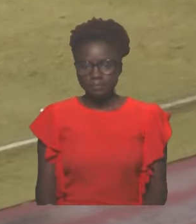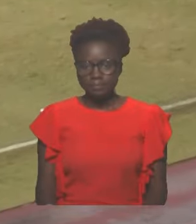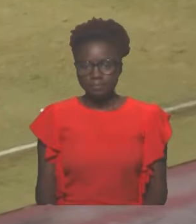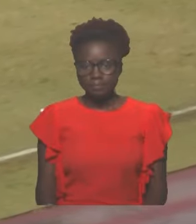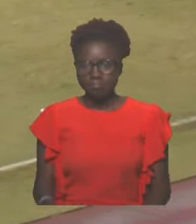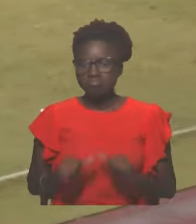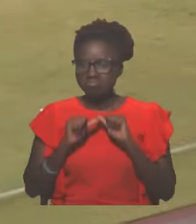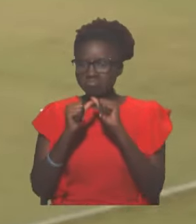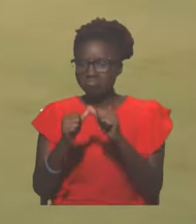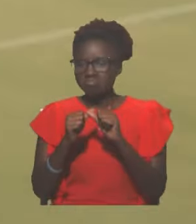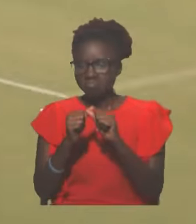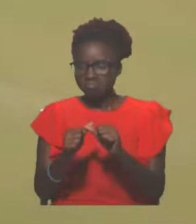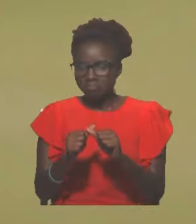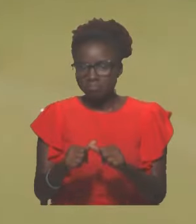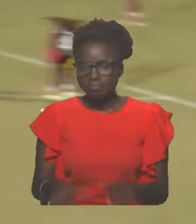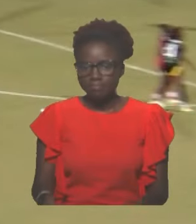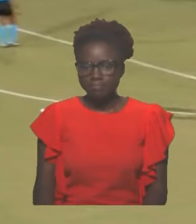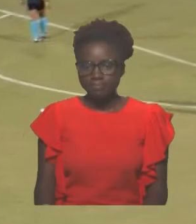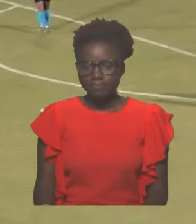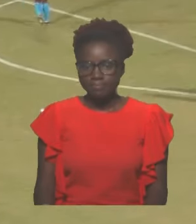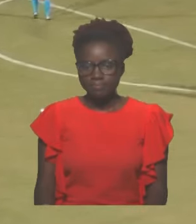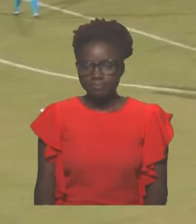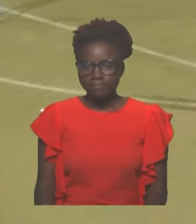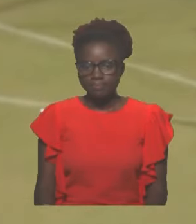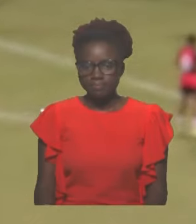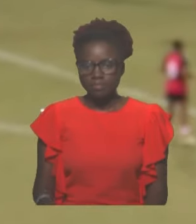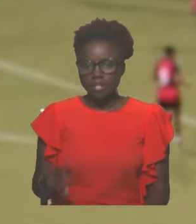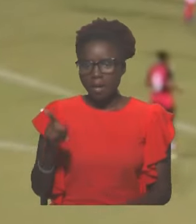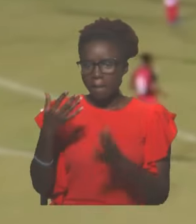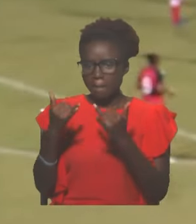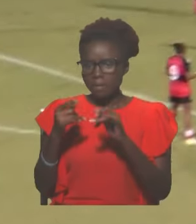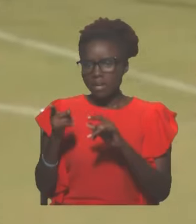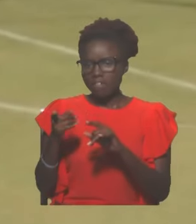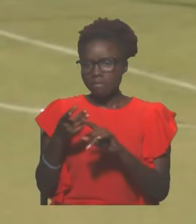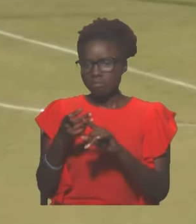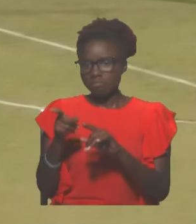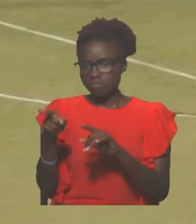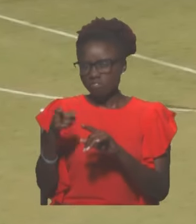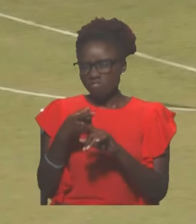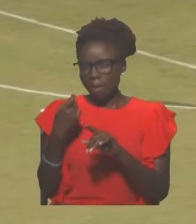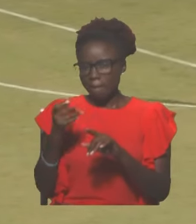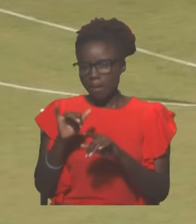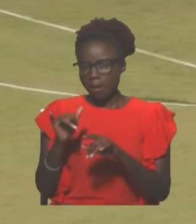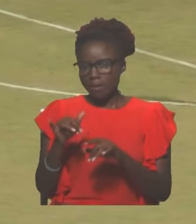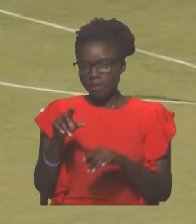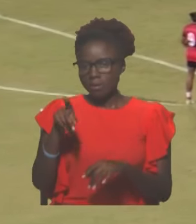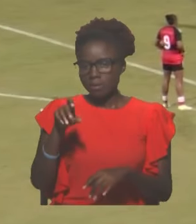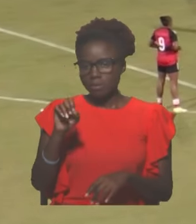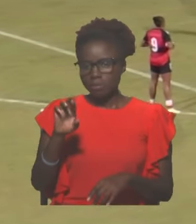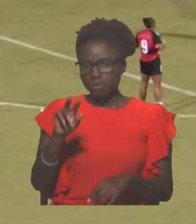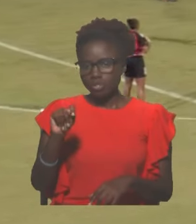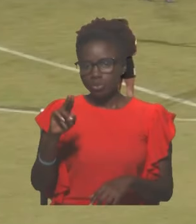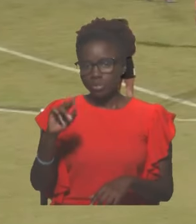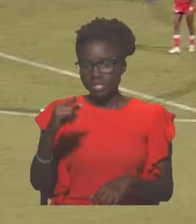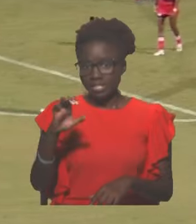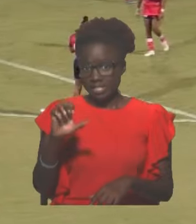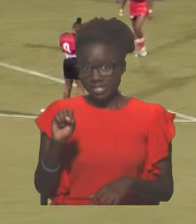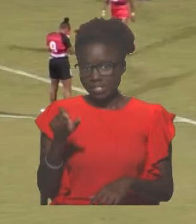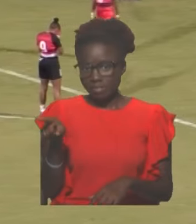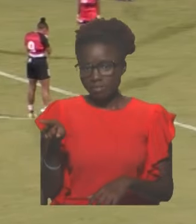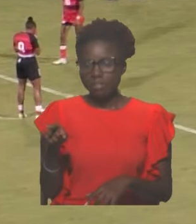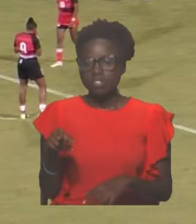It continued to be a game of first when Portuguese-based player Tiana Harris scored on her first appearance in Jamaica colours, 3-1